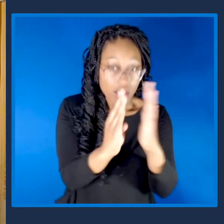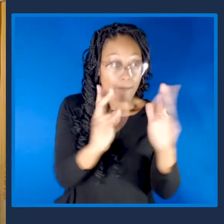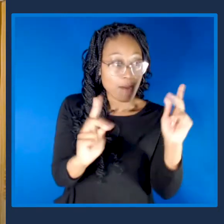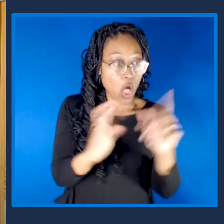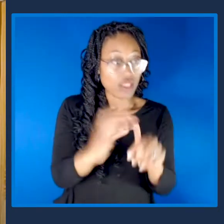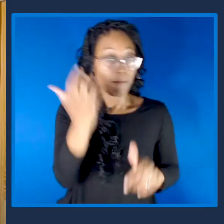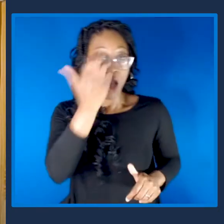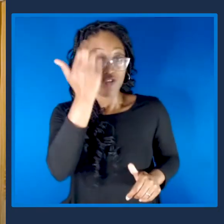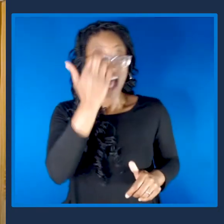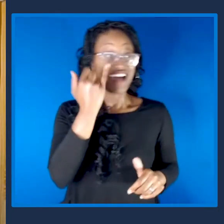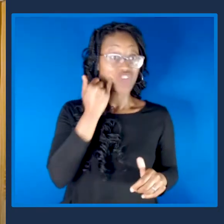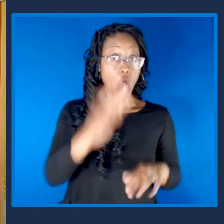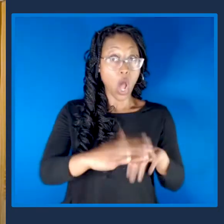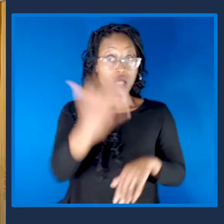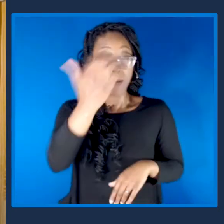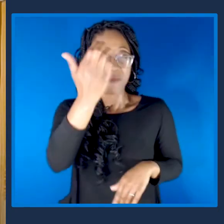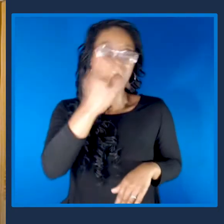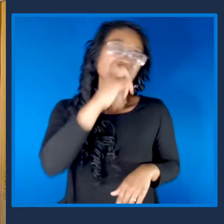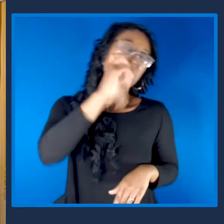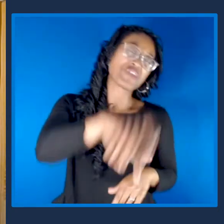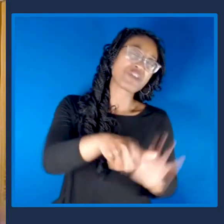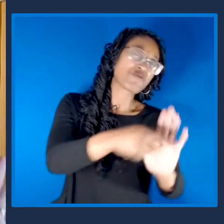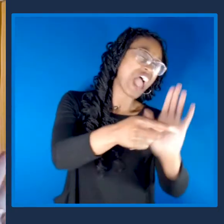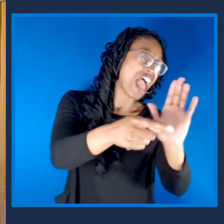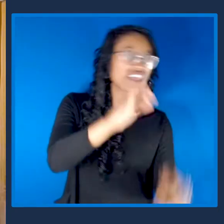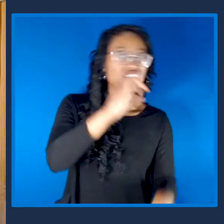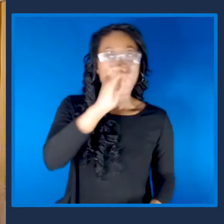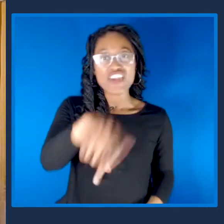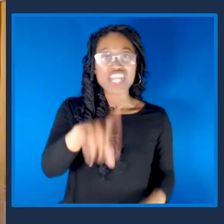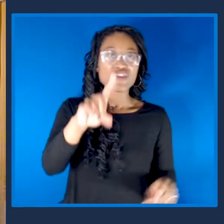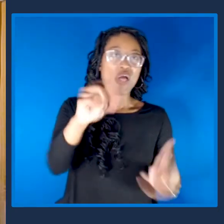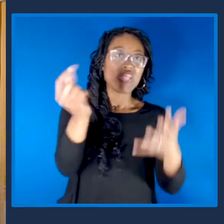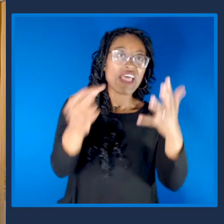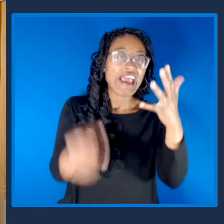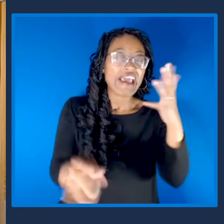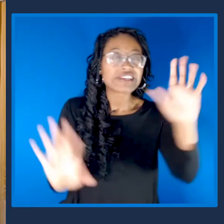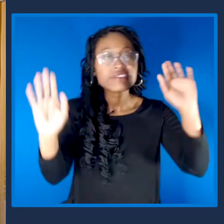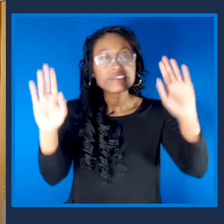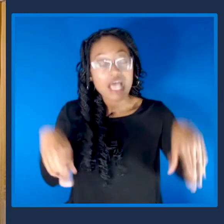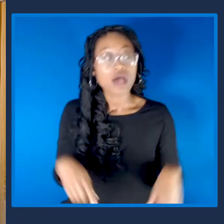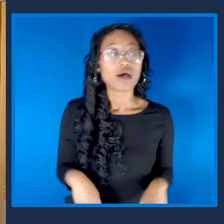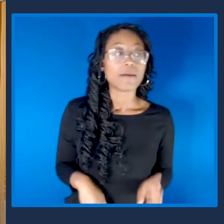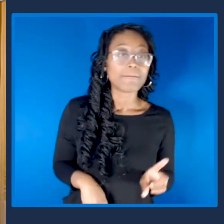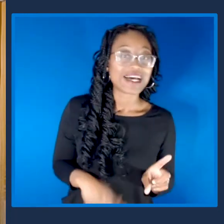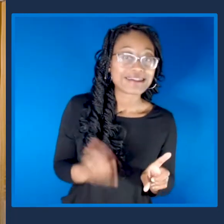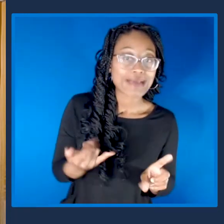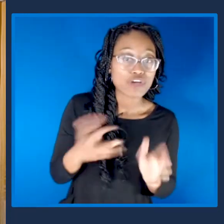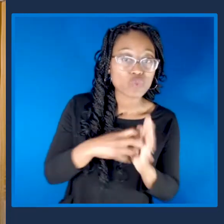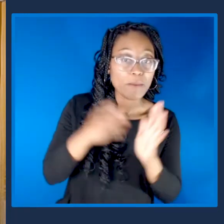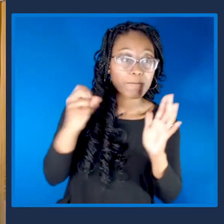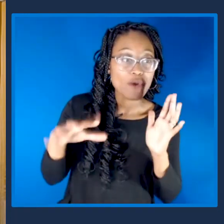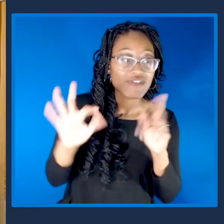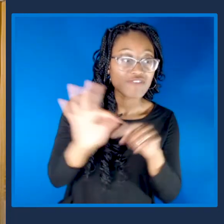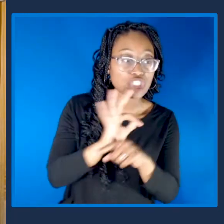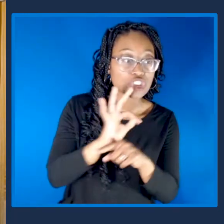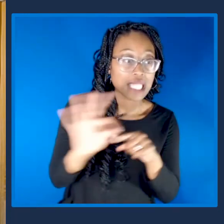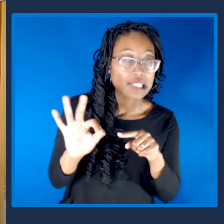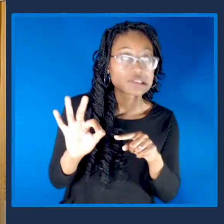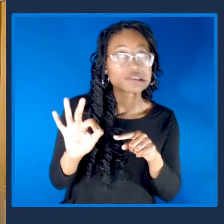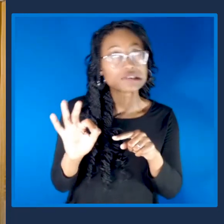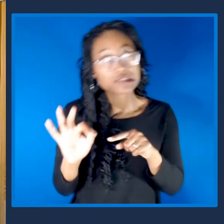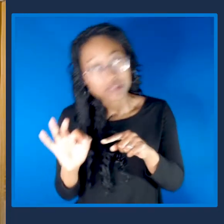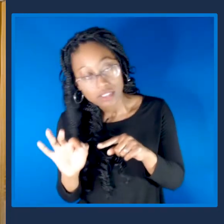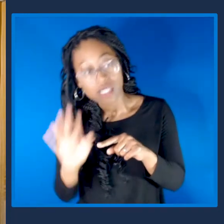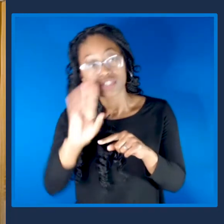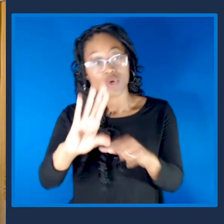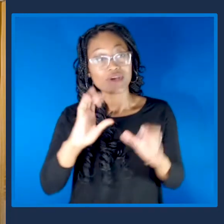they're on a mobile device, they don't need to print or they don't need to do this. And what you've done is you've removed functionality so that your